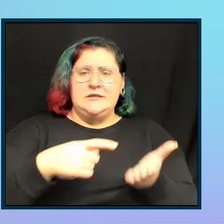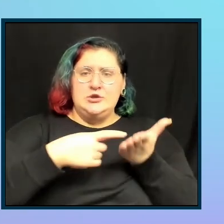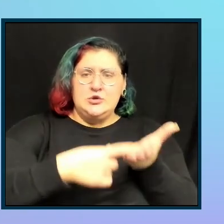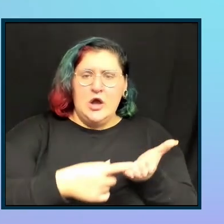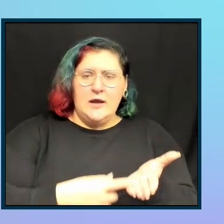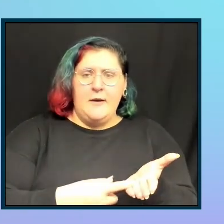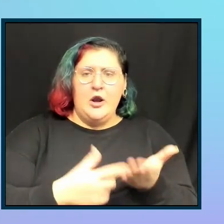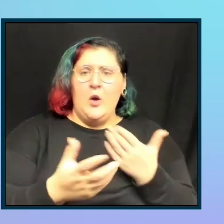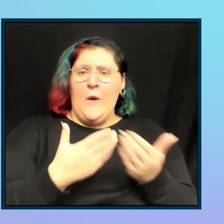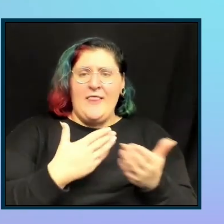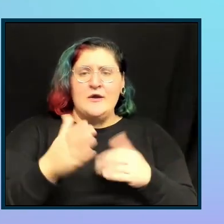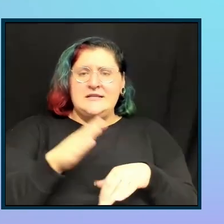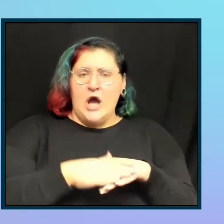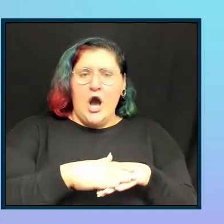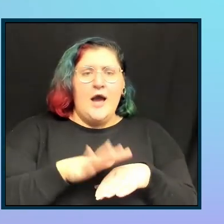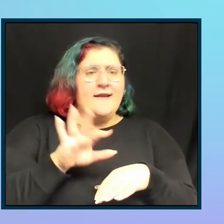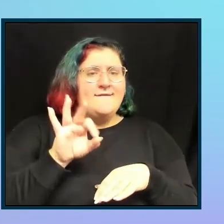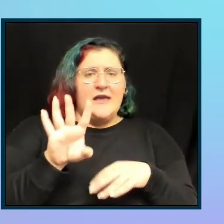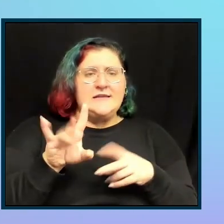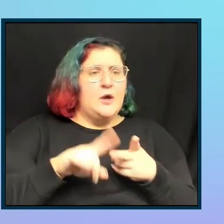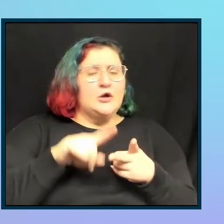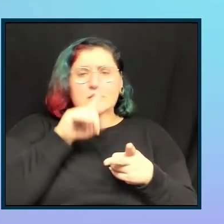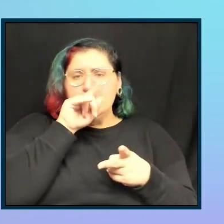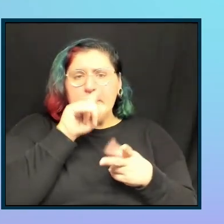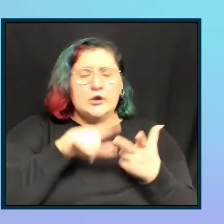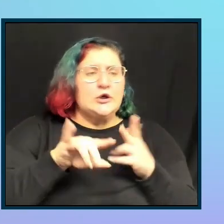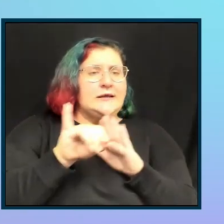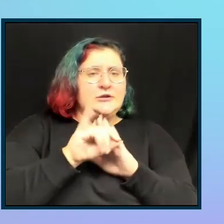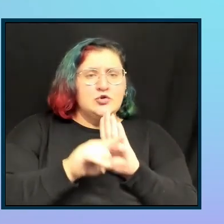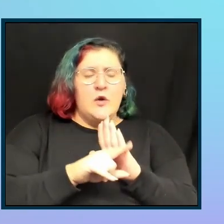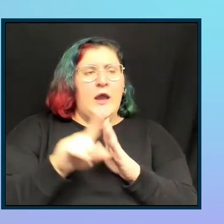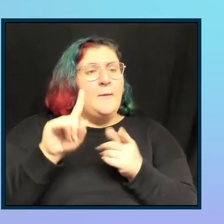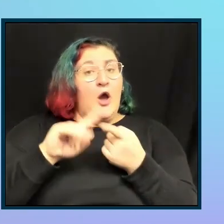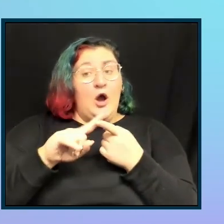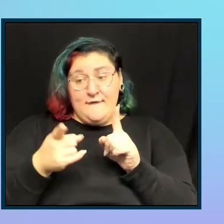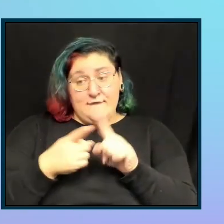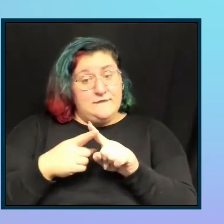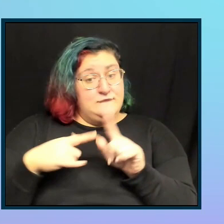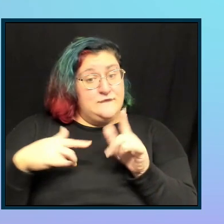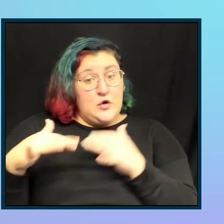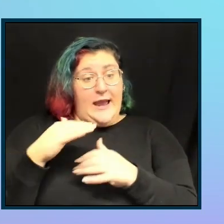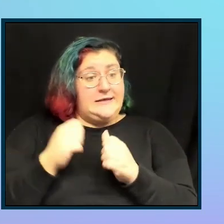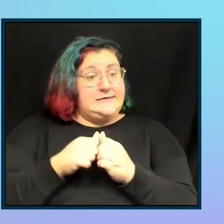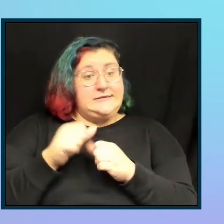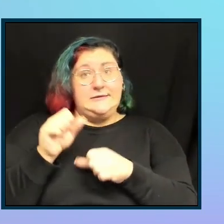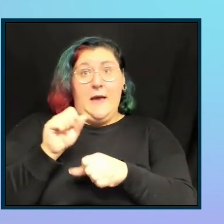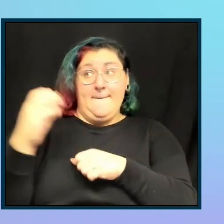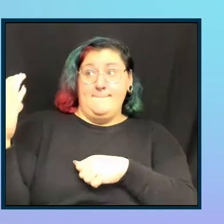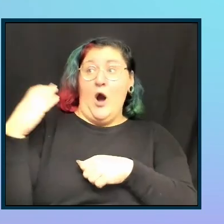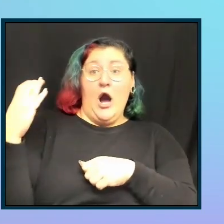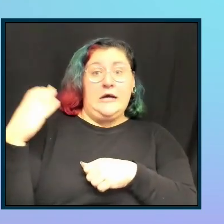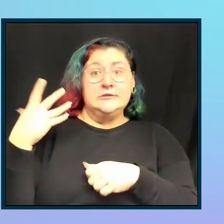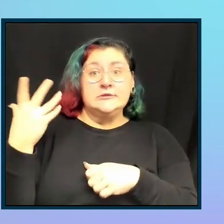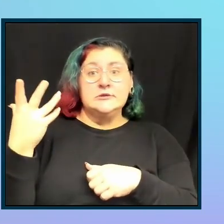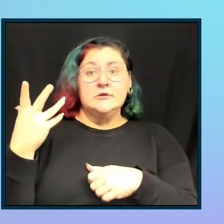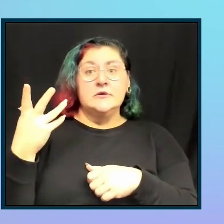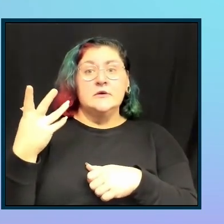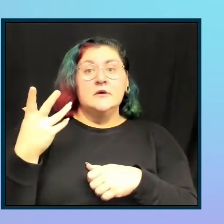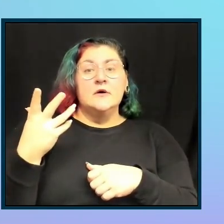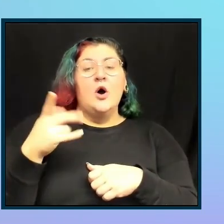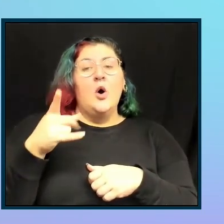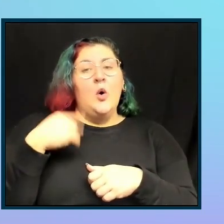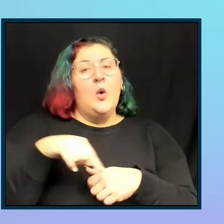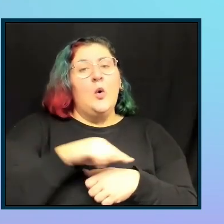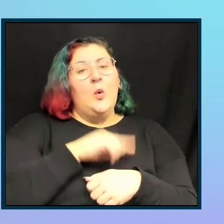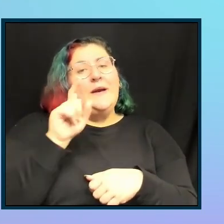social media, whether it's with our friends, whether it's with our employer, whether it's with the services that we use. We should be making